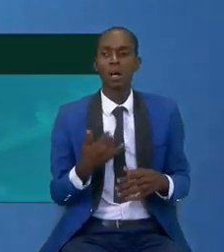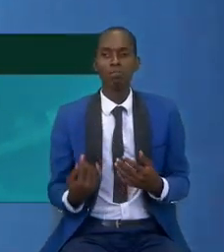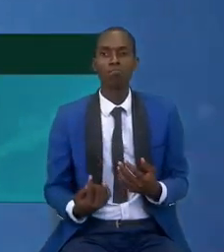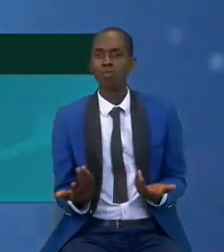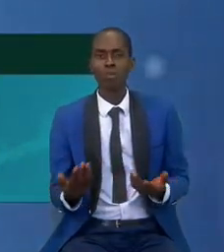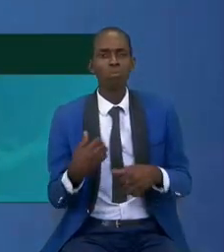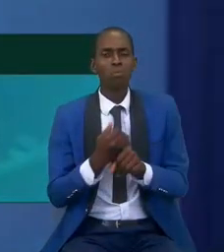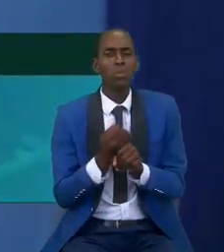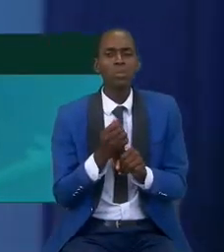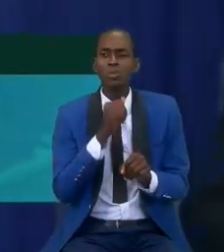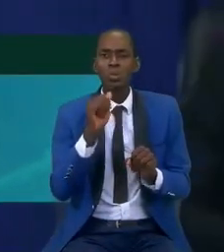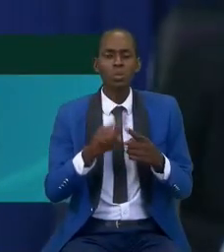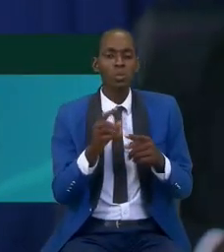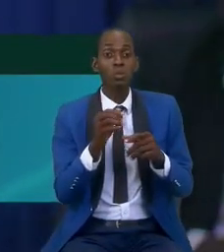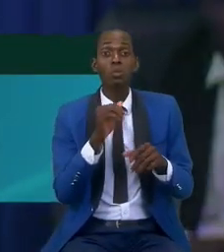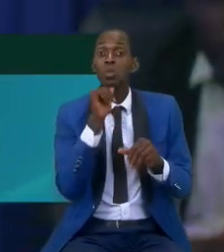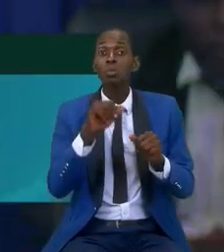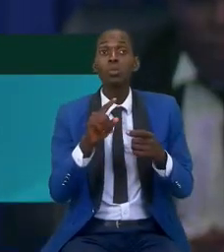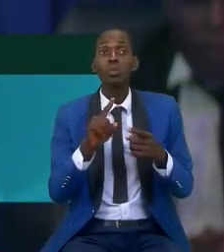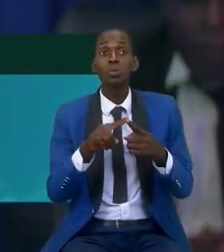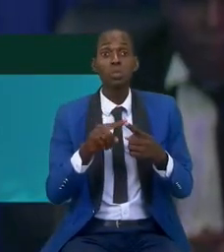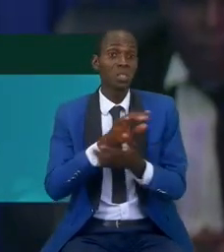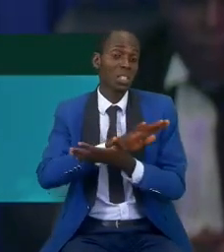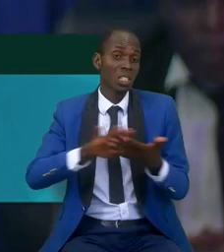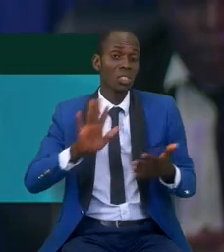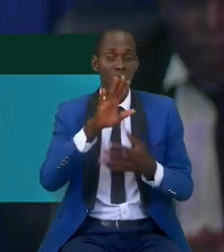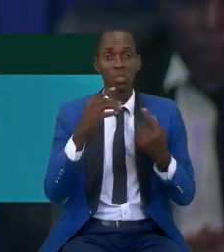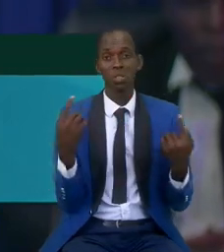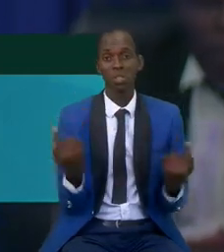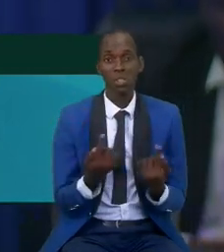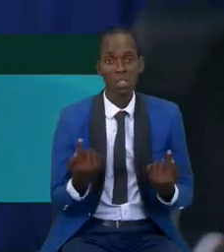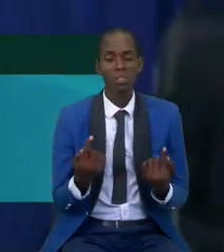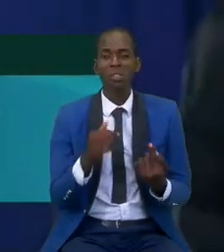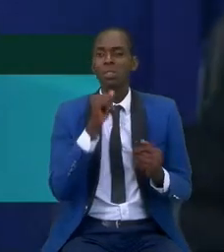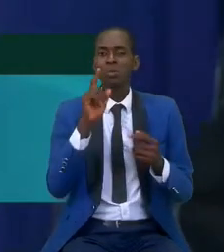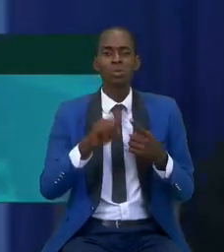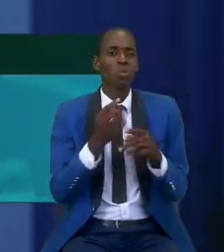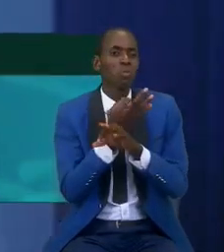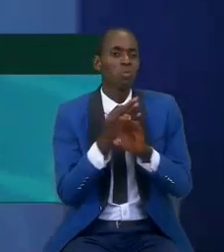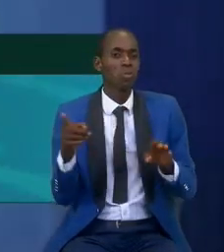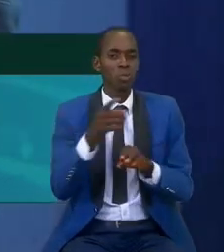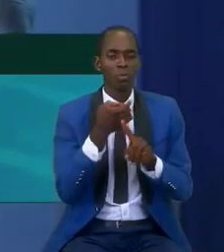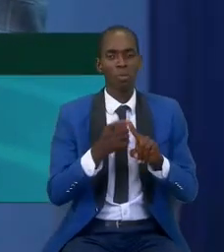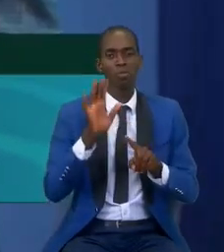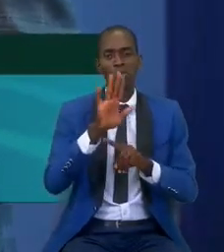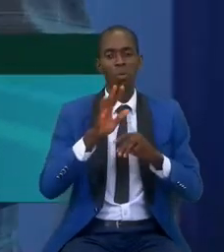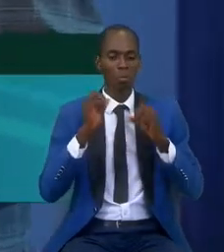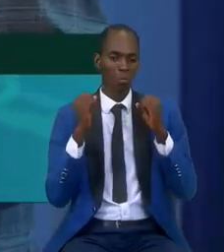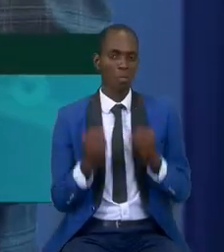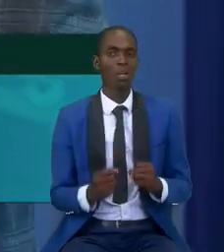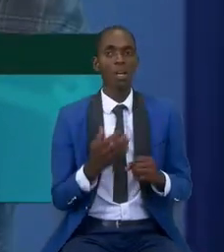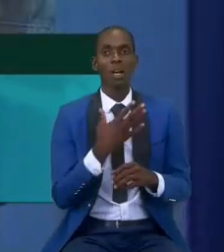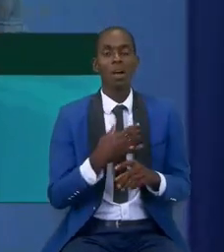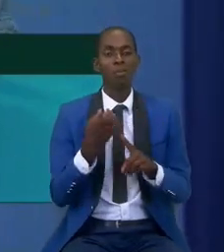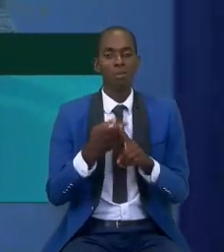couldn't like break you from the power and the hold of sin and so he said since you have looked there it